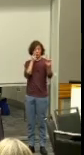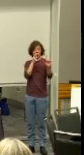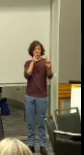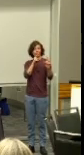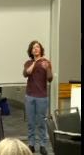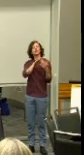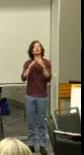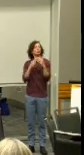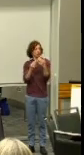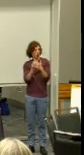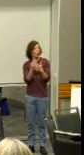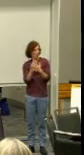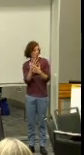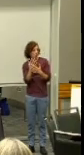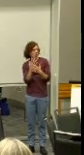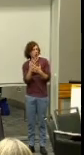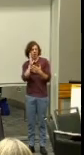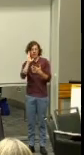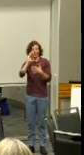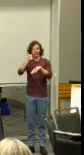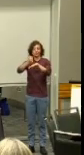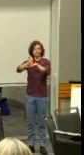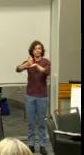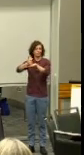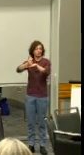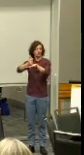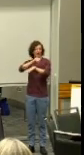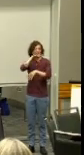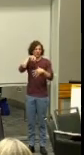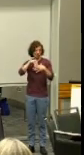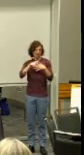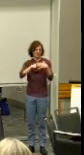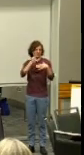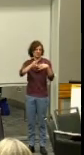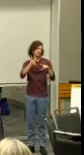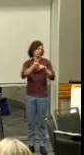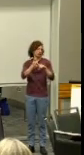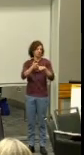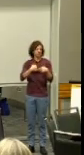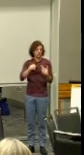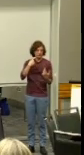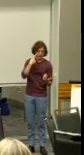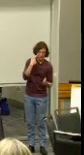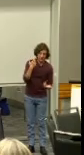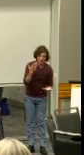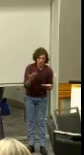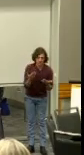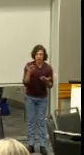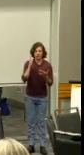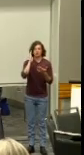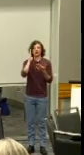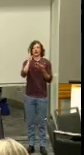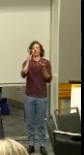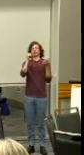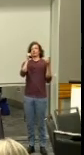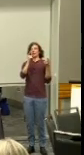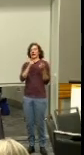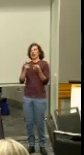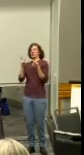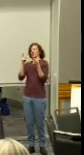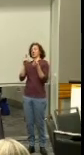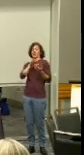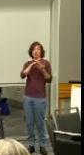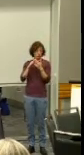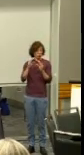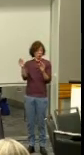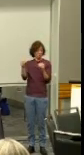garden build as part of the project. So that would, I think, probably happen by the community and office